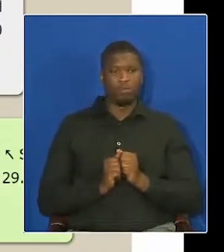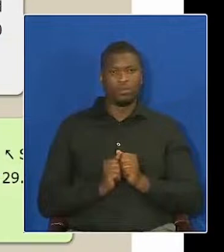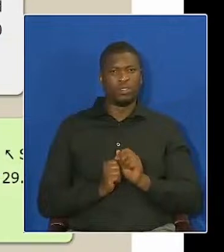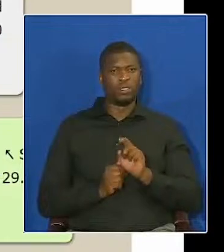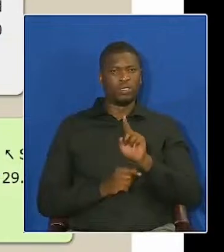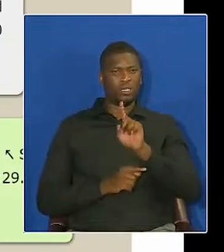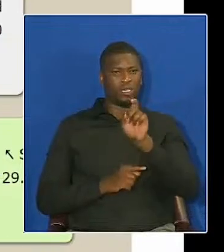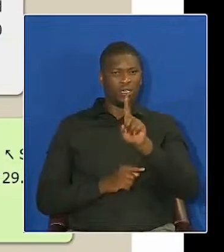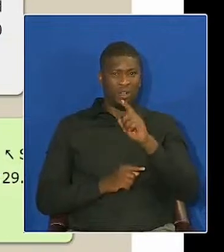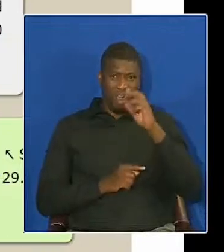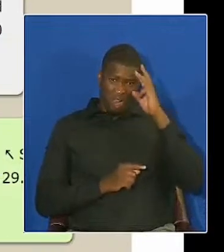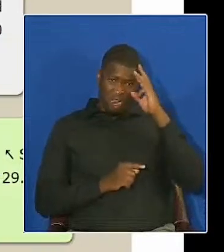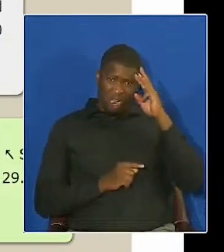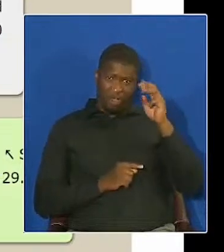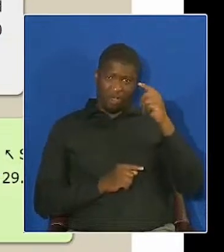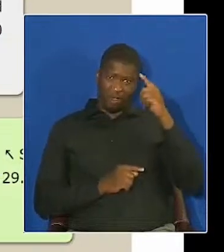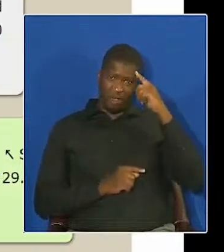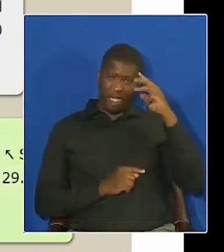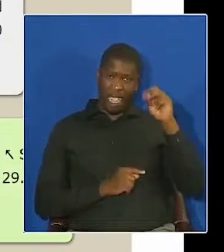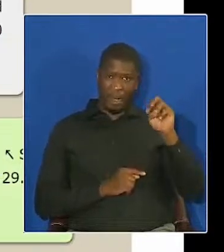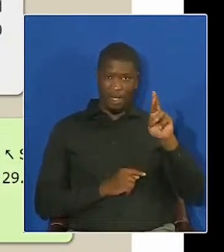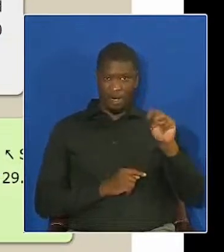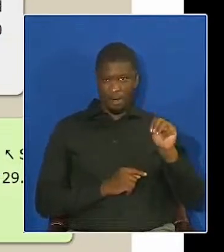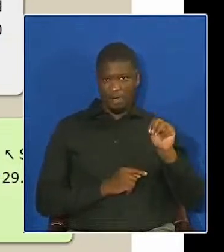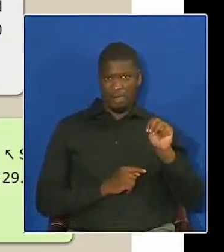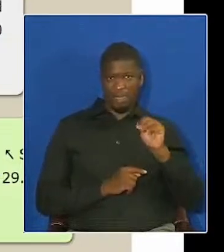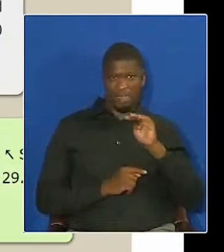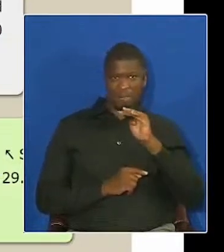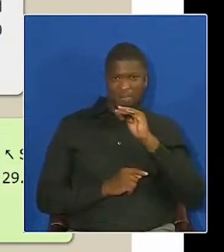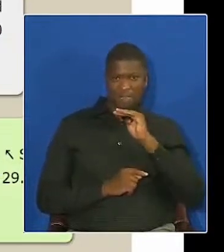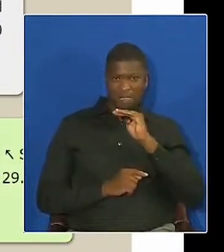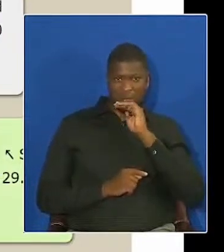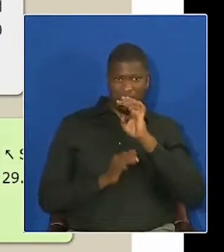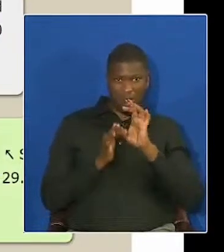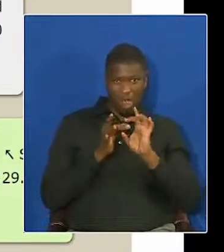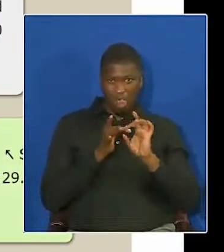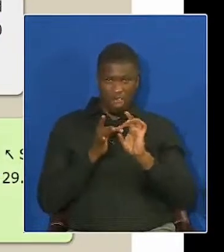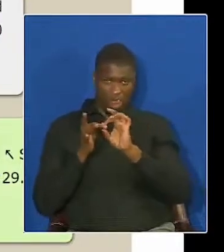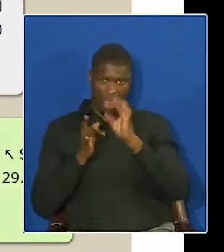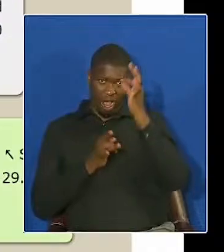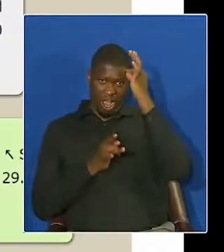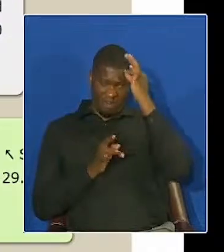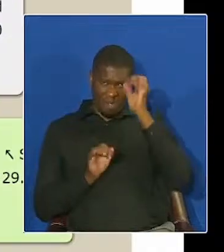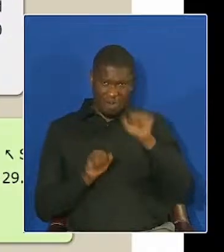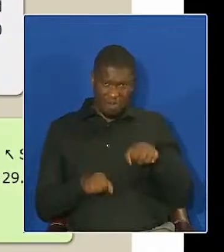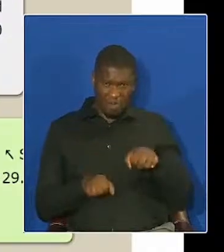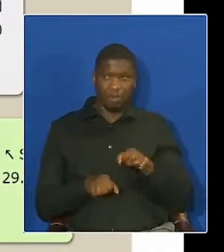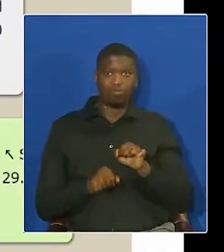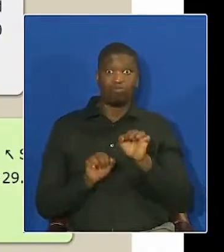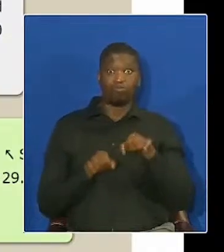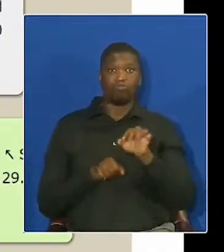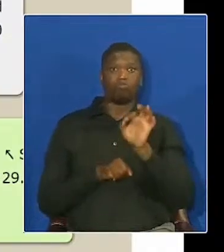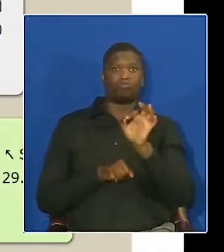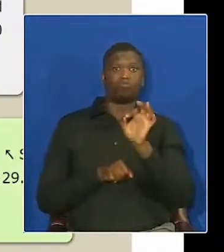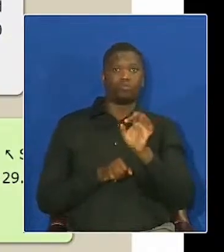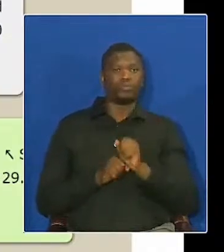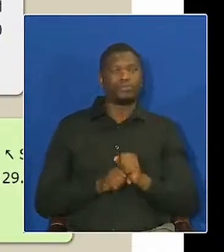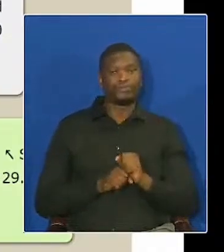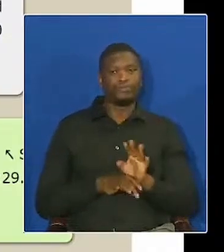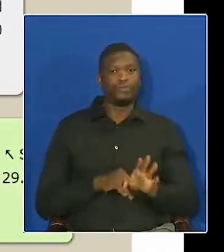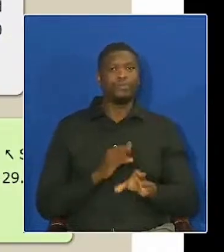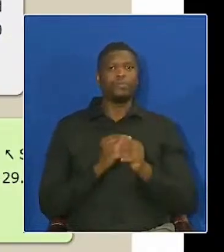usually used in relation to cabinet? That is correct. Thank you. Did